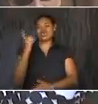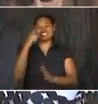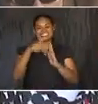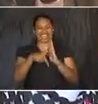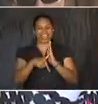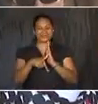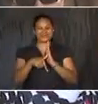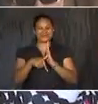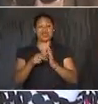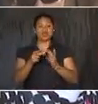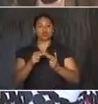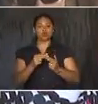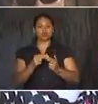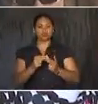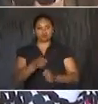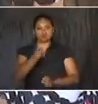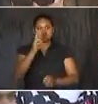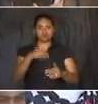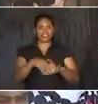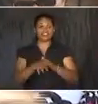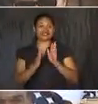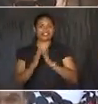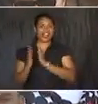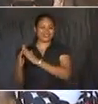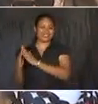with weapons into the town.